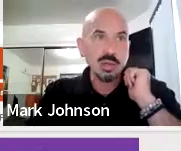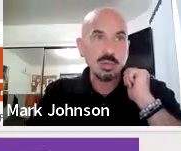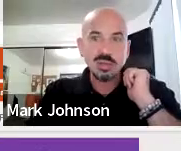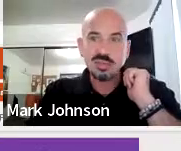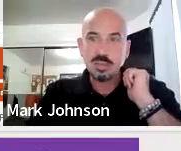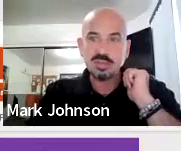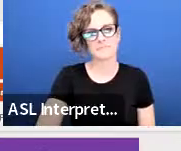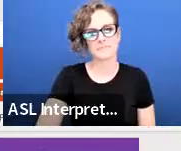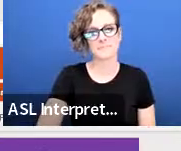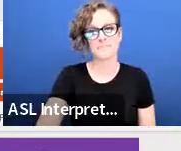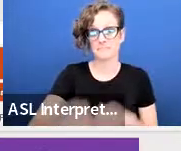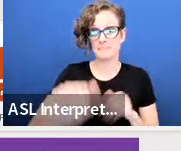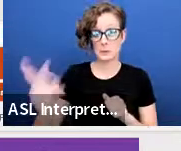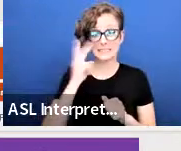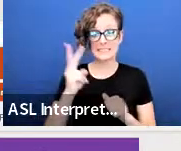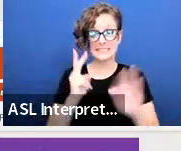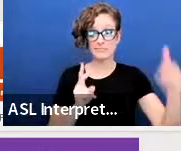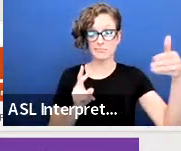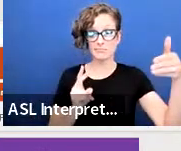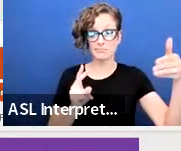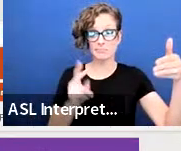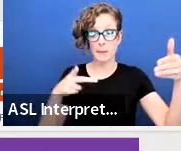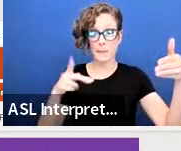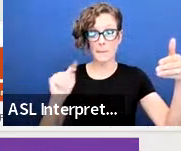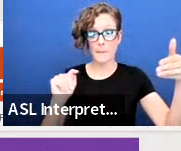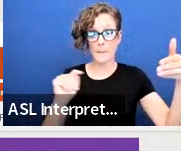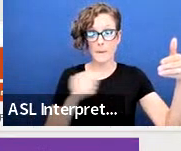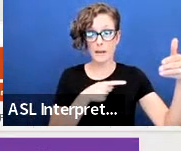All right, can everybody see my screen?